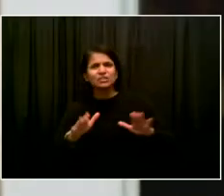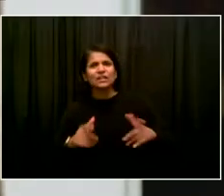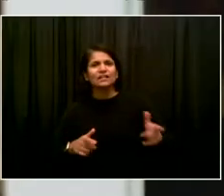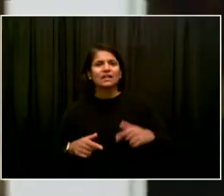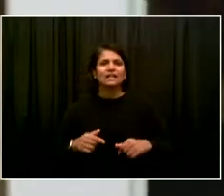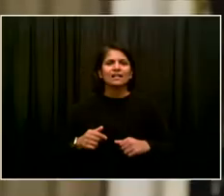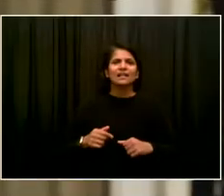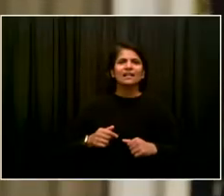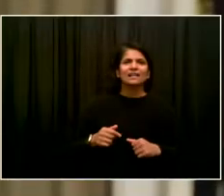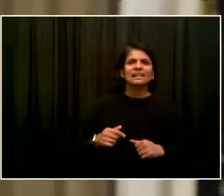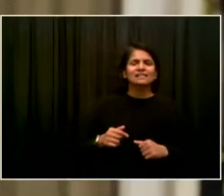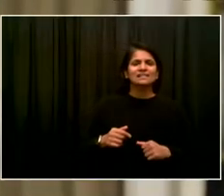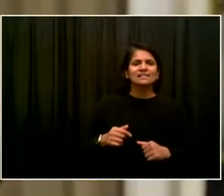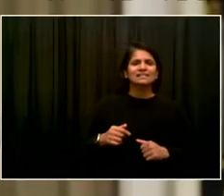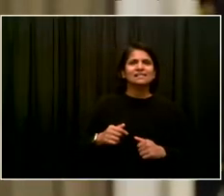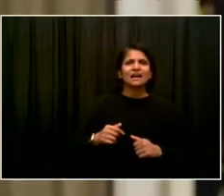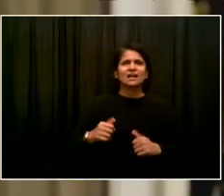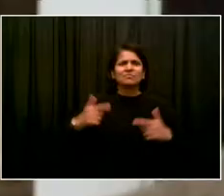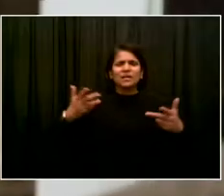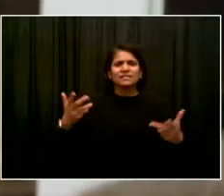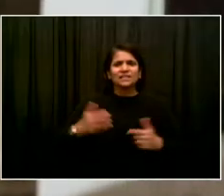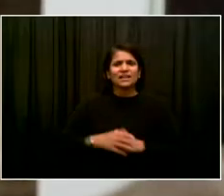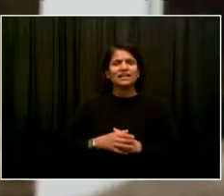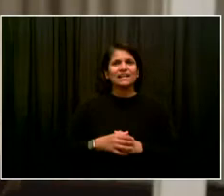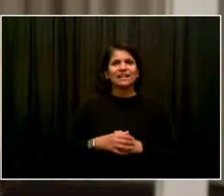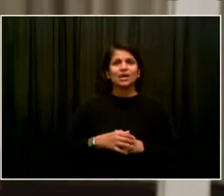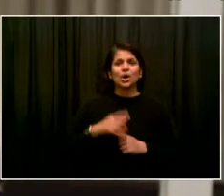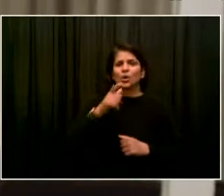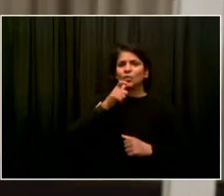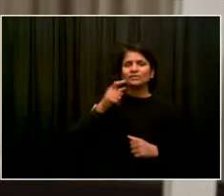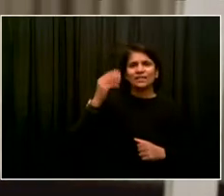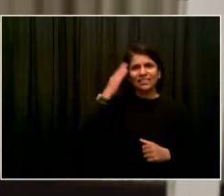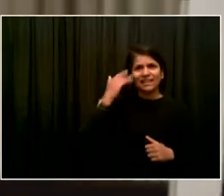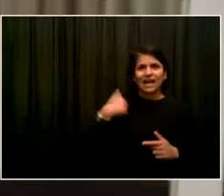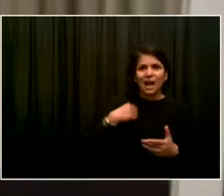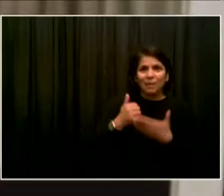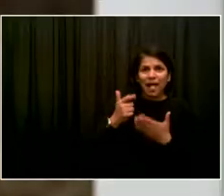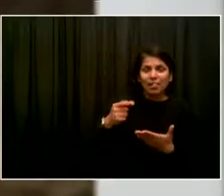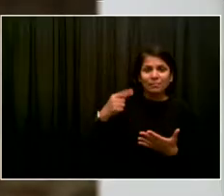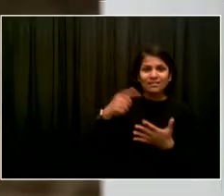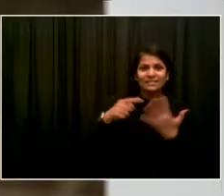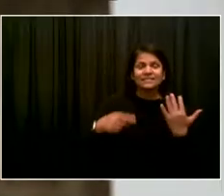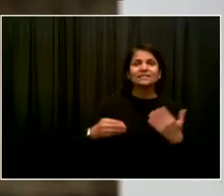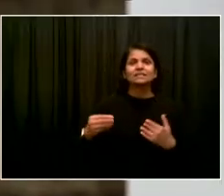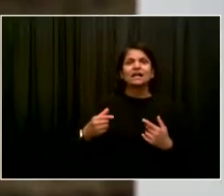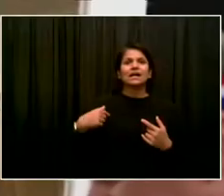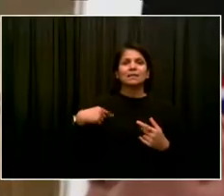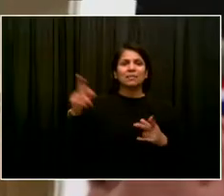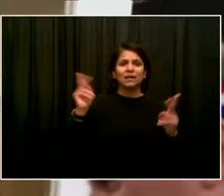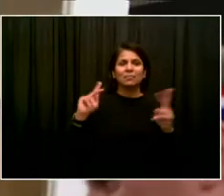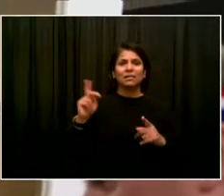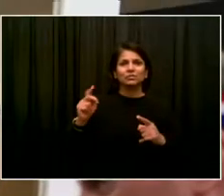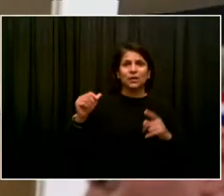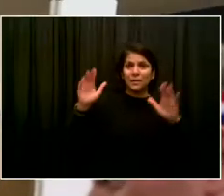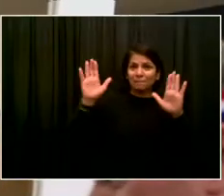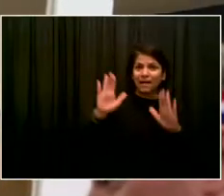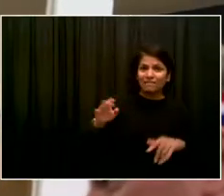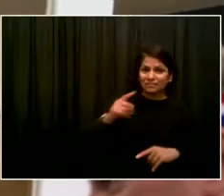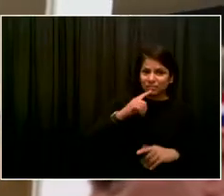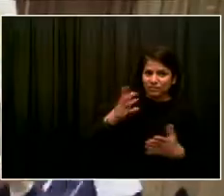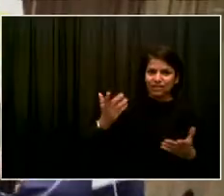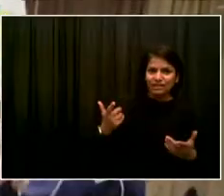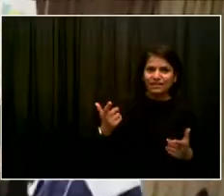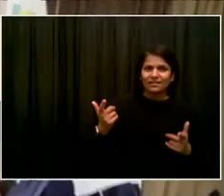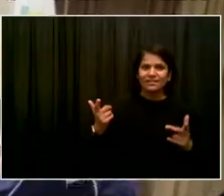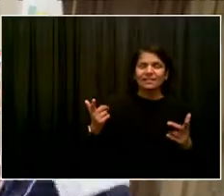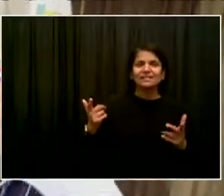to dance? What do you think put Rudy in that dress? You? In a way. Never mind. Come on, we got work to do. All right. Hands up. Right? Hands are always